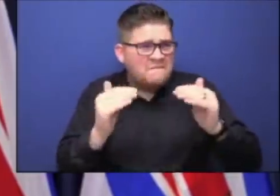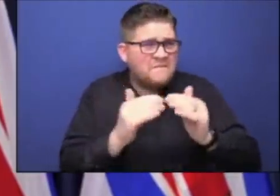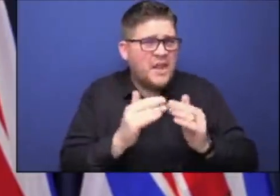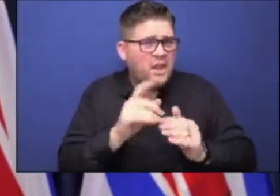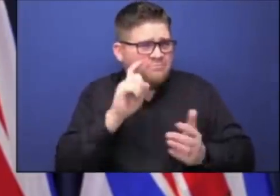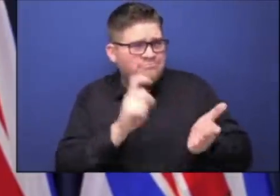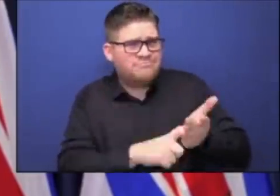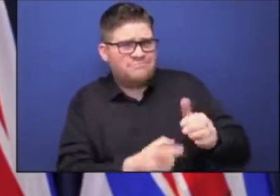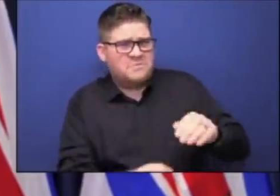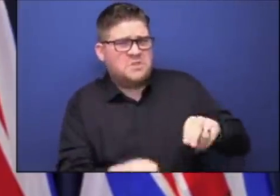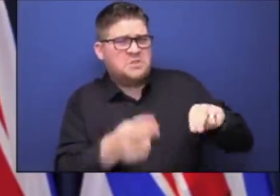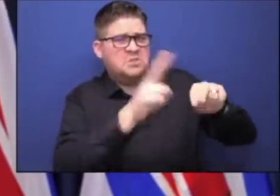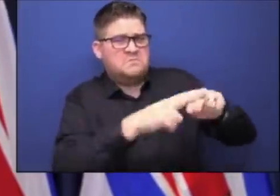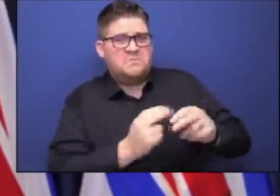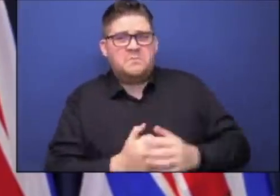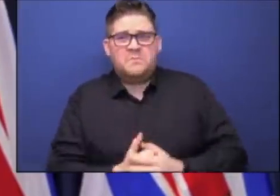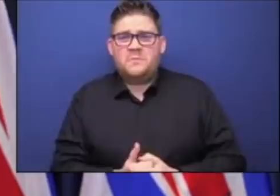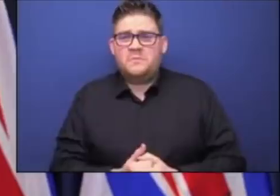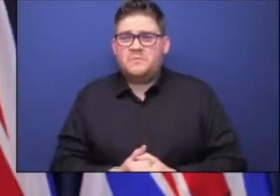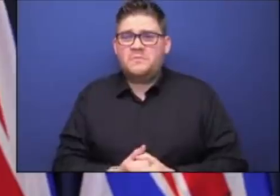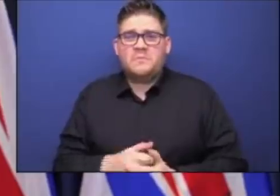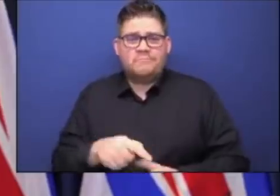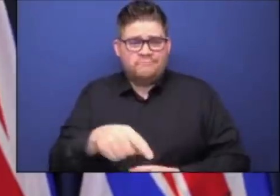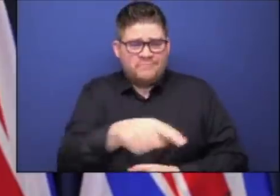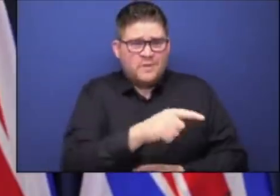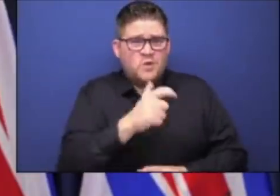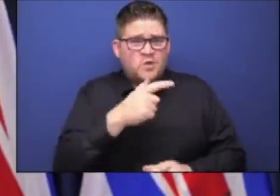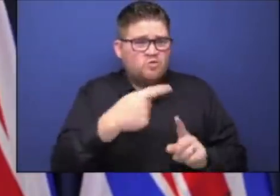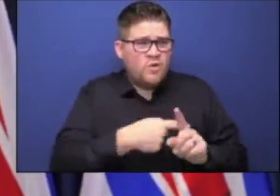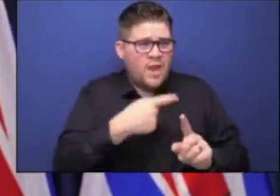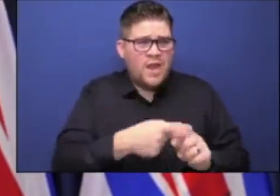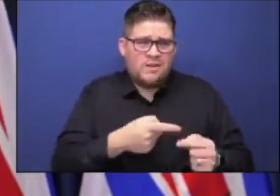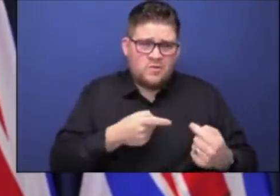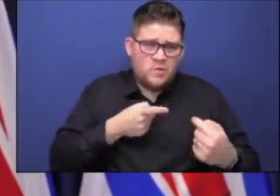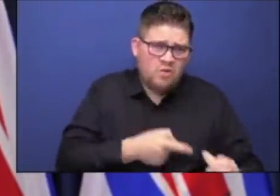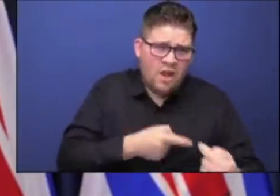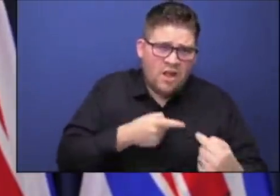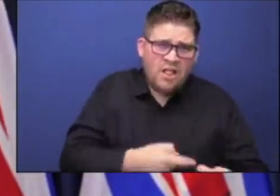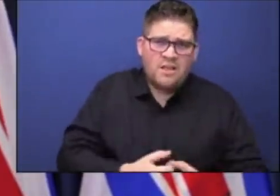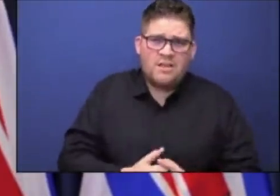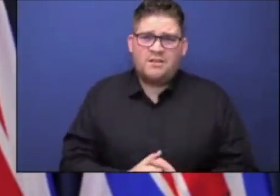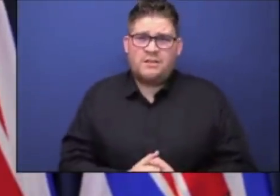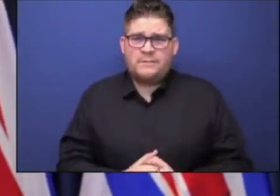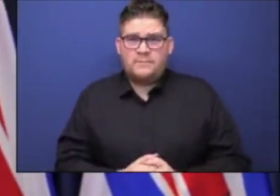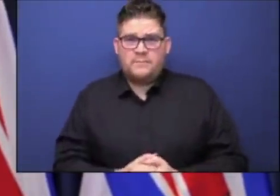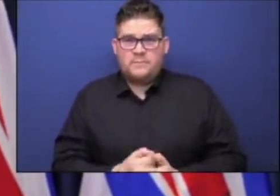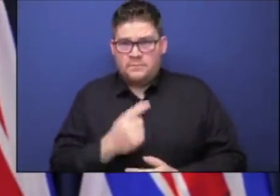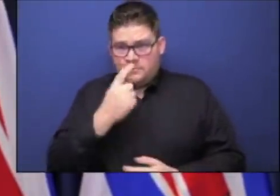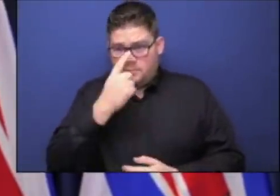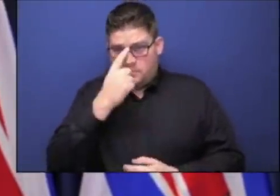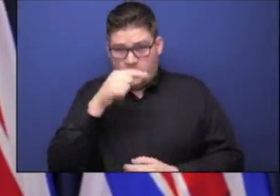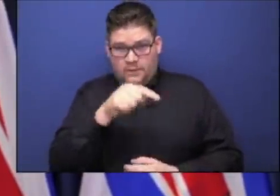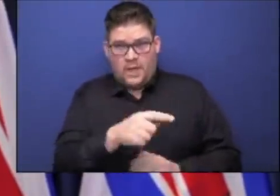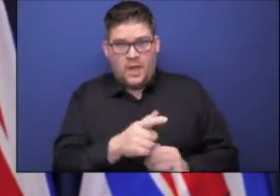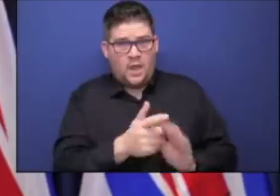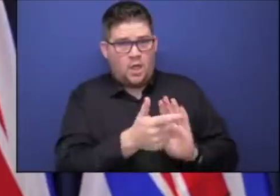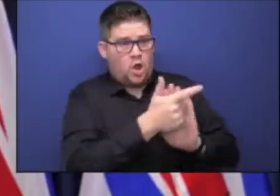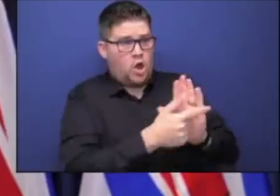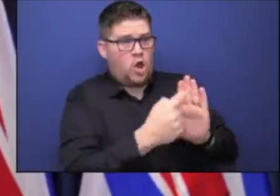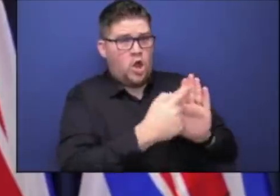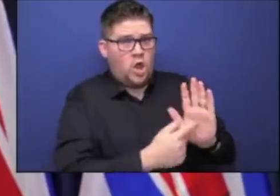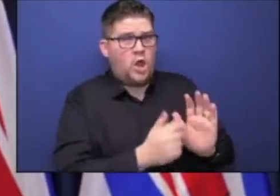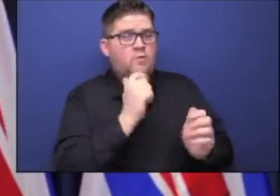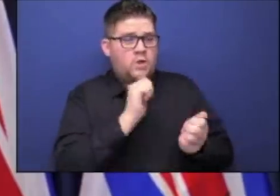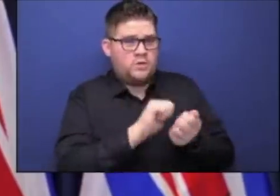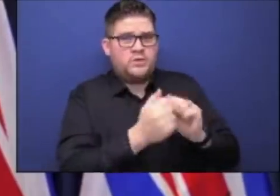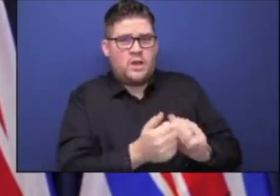make a real difference. I'm always looking for ways to improve life for people in British Columbia, so I know down the road I'm sure there'll be more ideas and suggestions